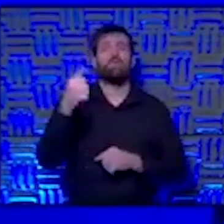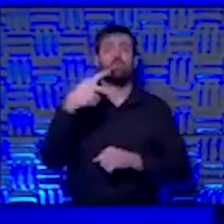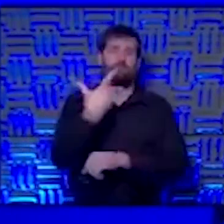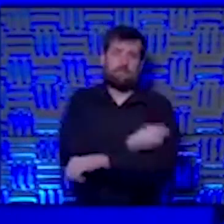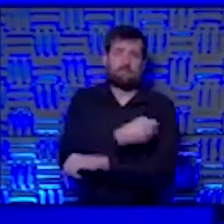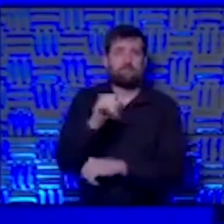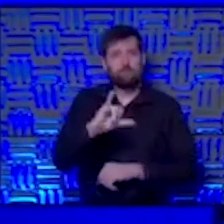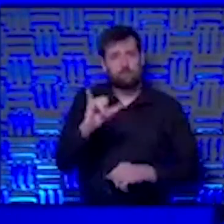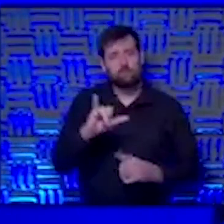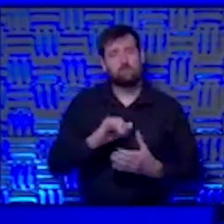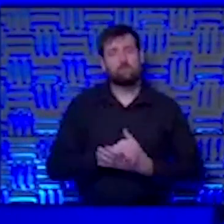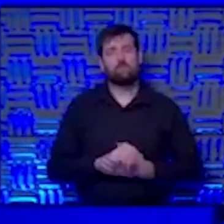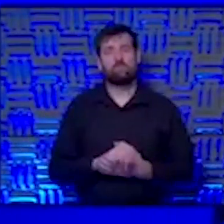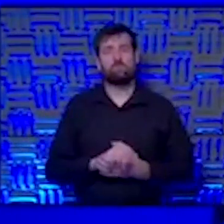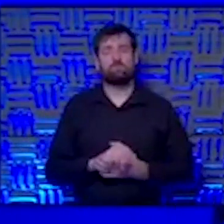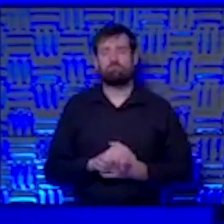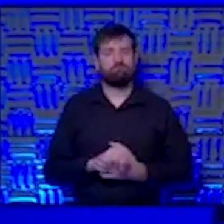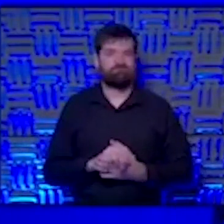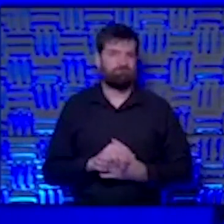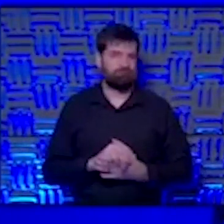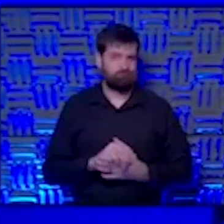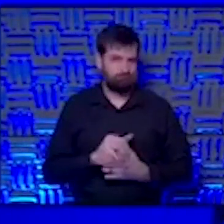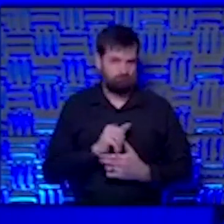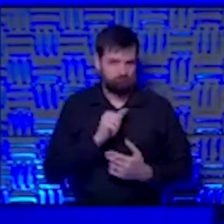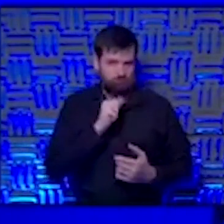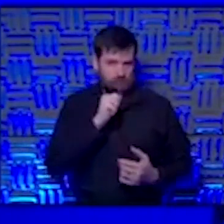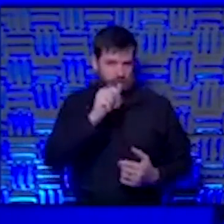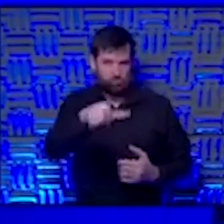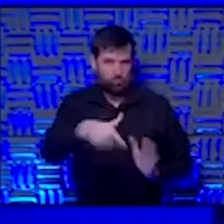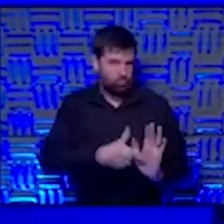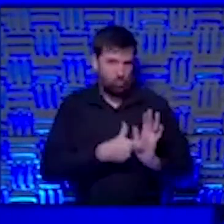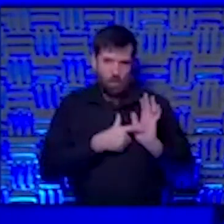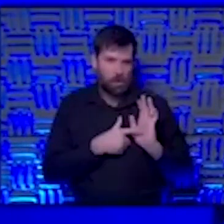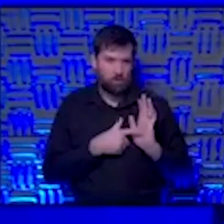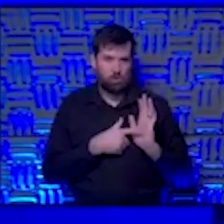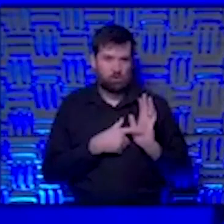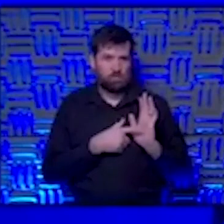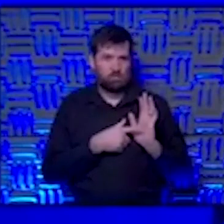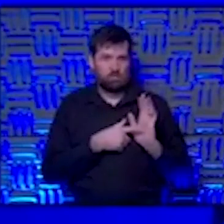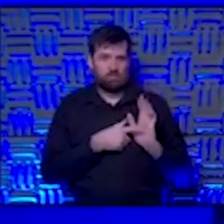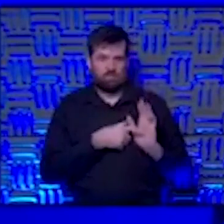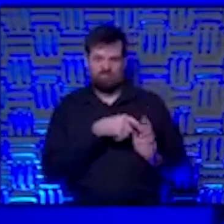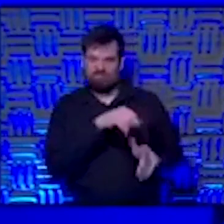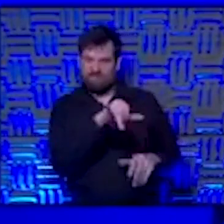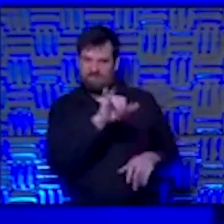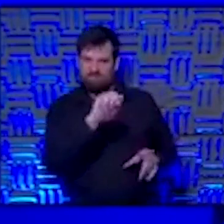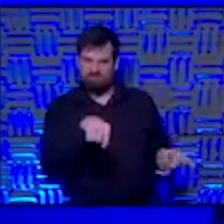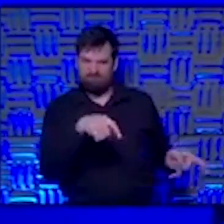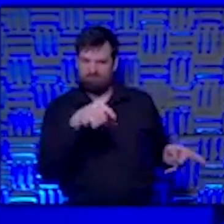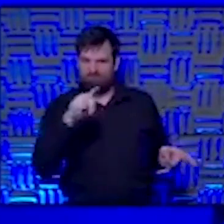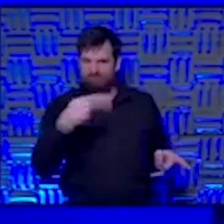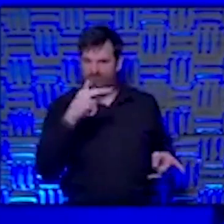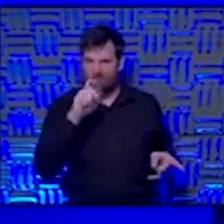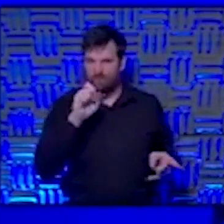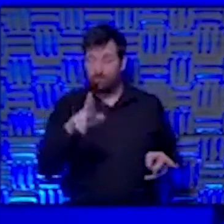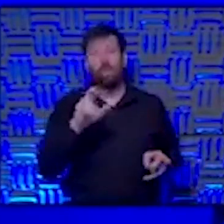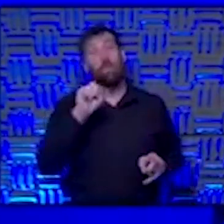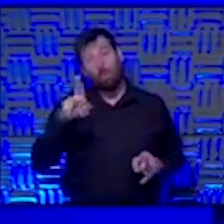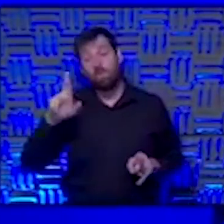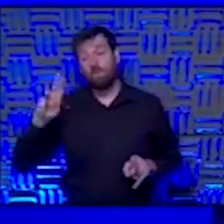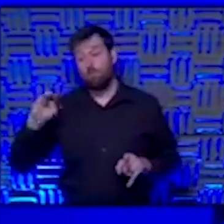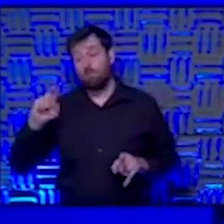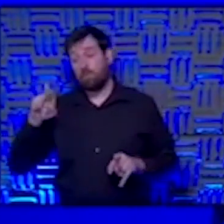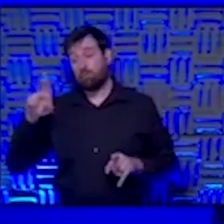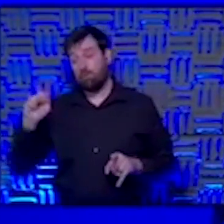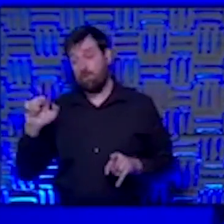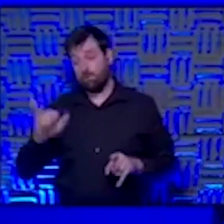too that don't have the storage issues that Pfizer or even the Moderna